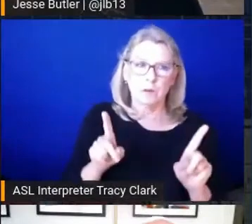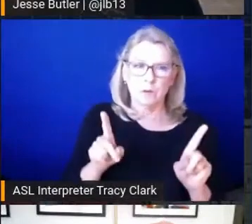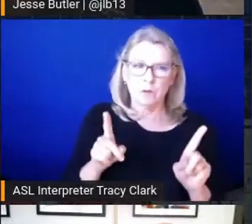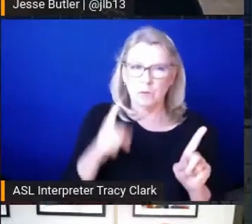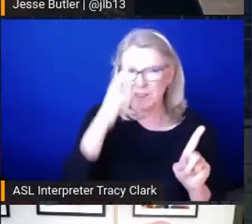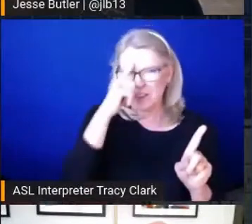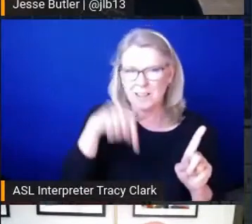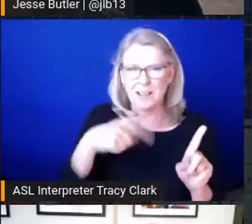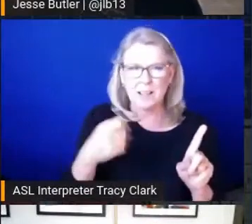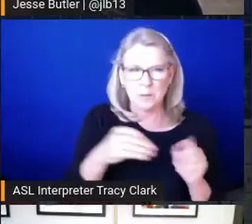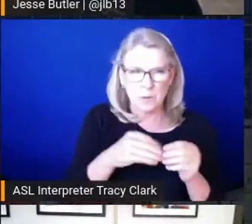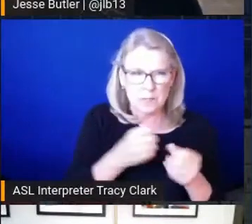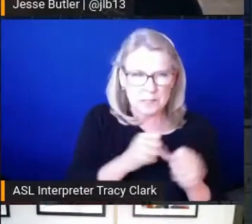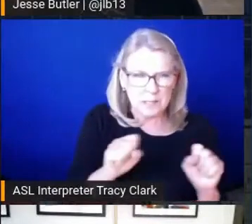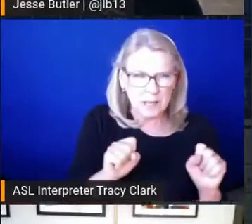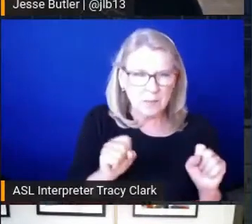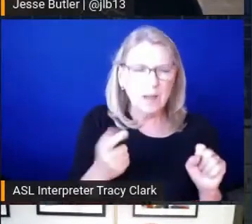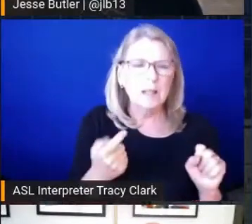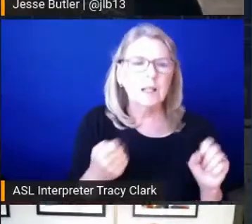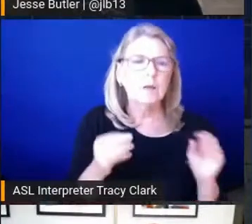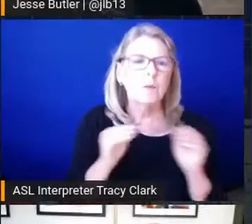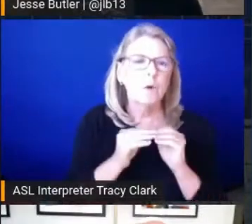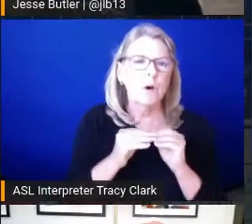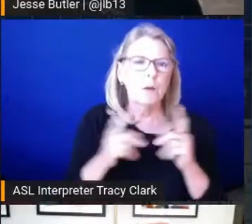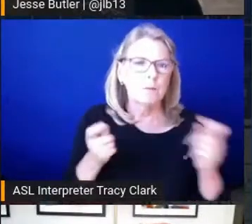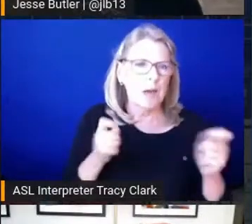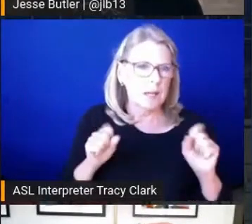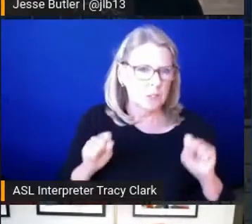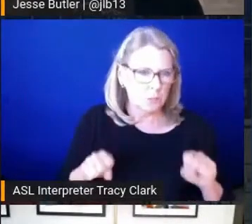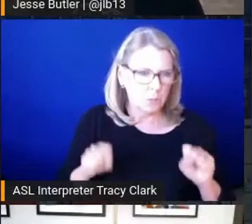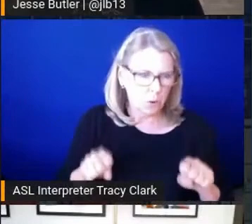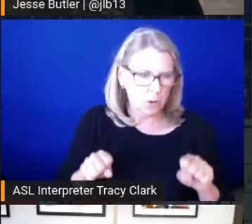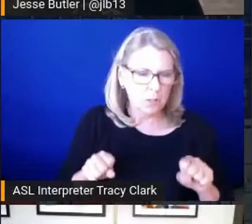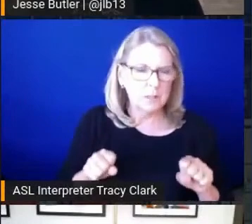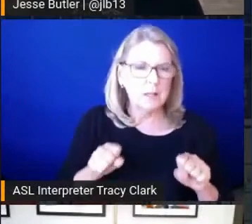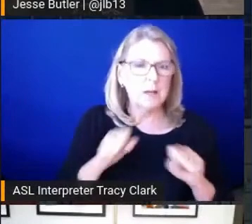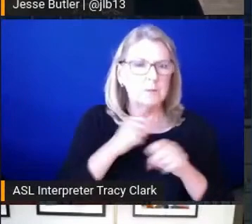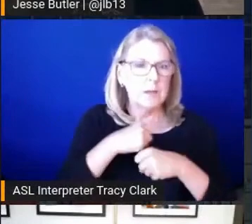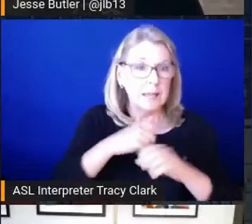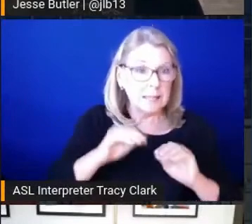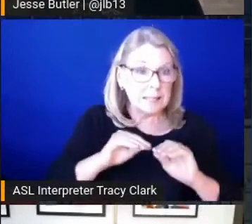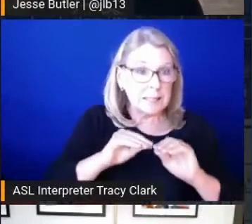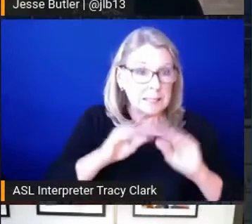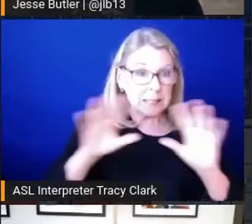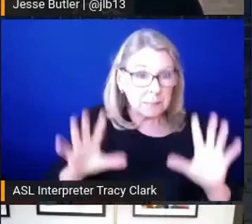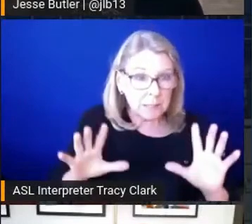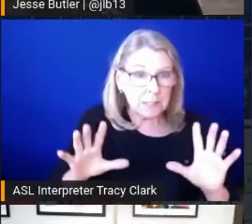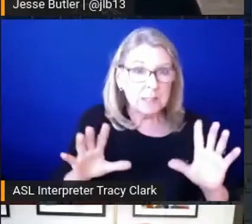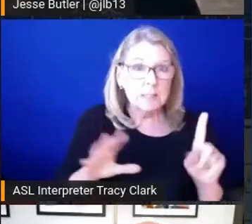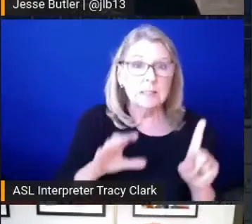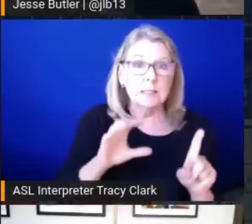safer and a little more manageable to do this explicit, distinct CRD for adopted resources.